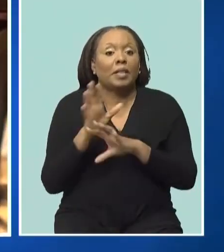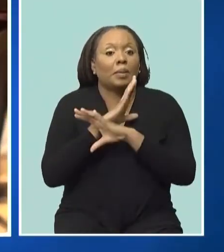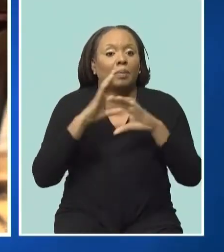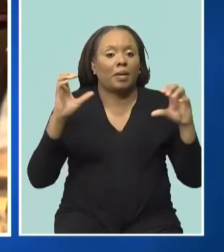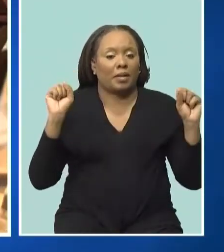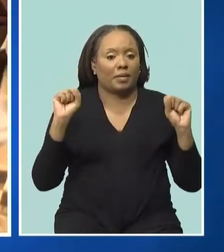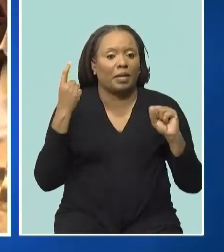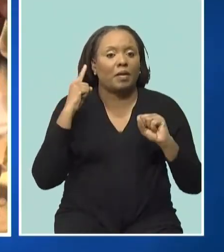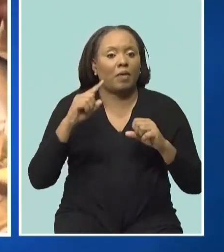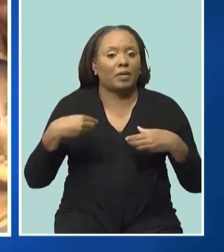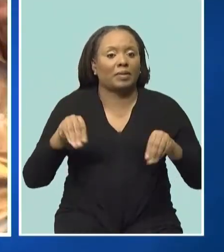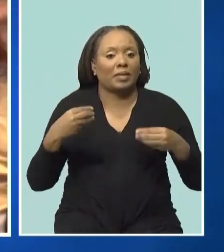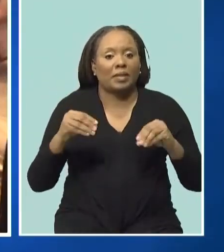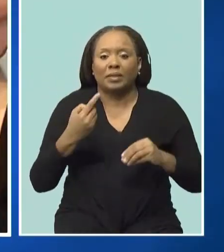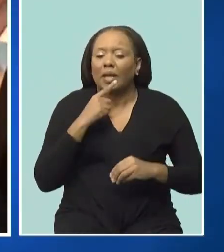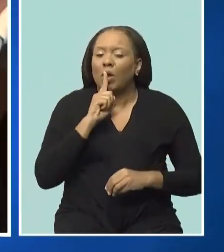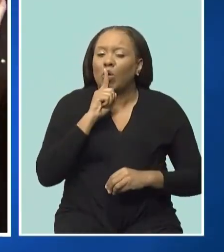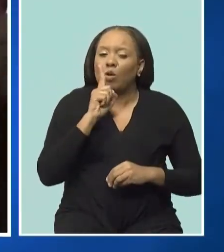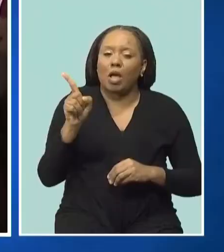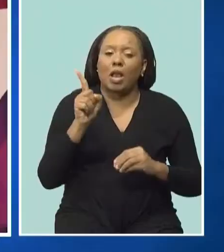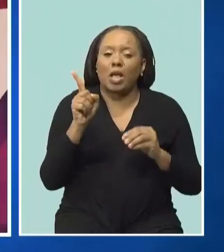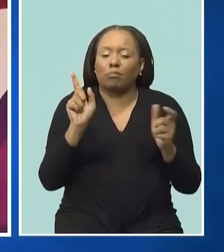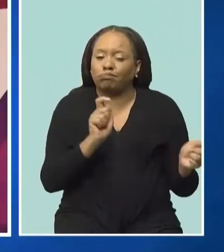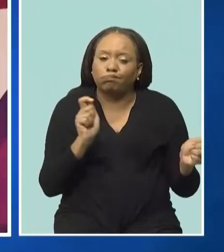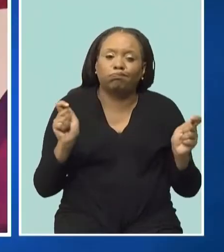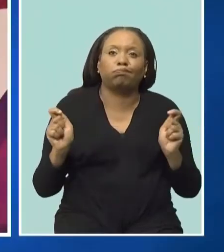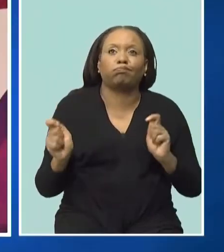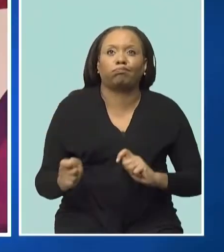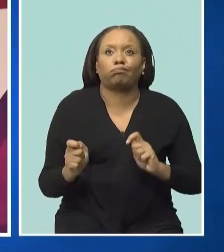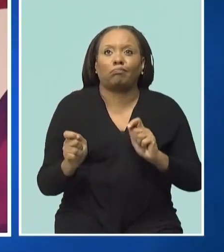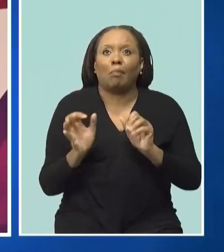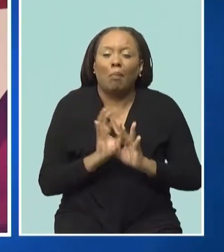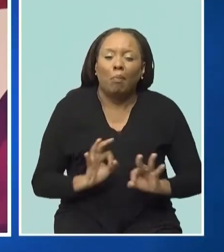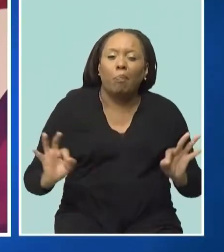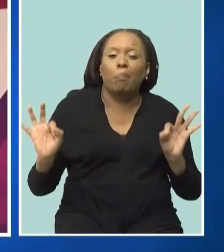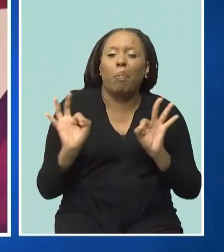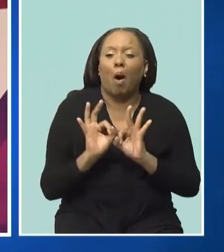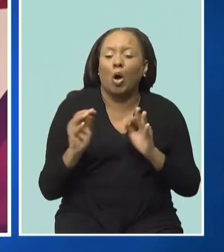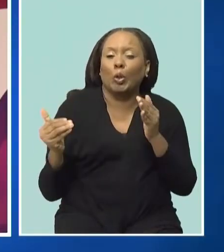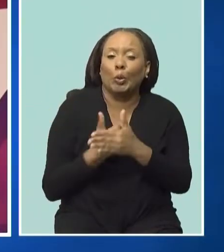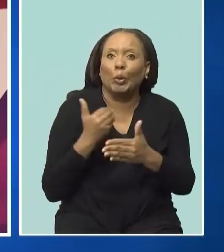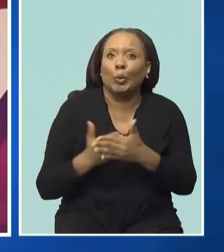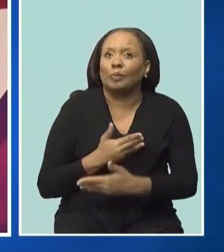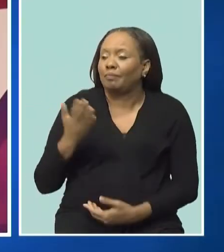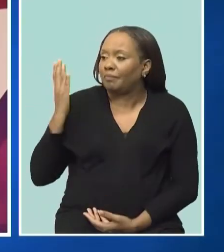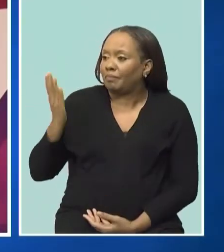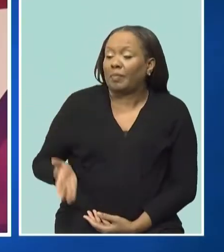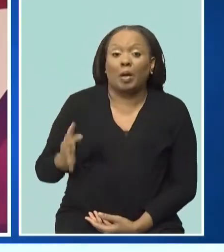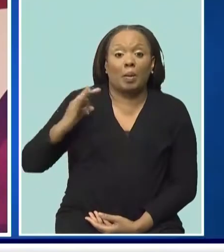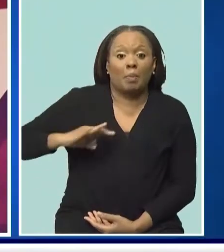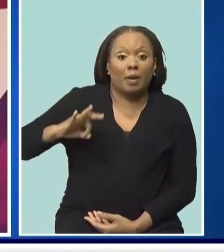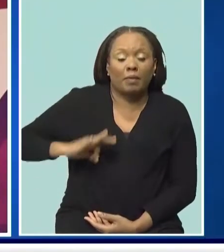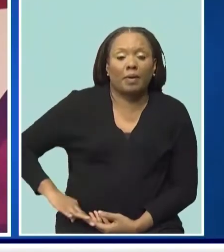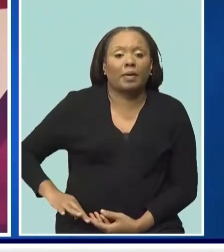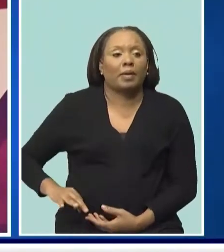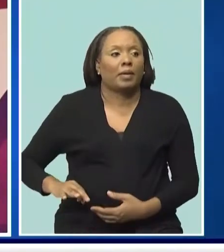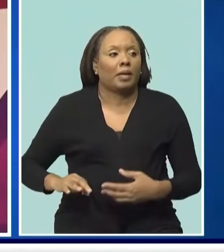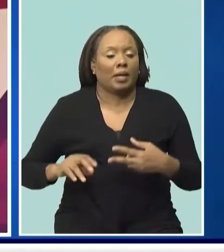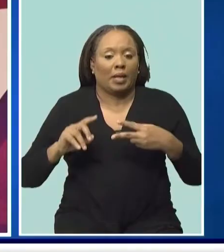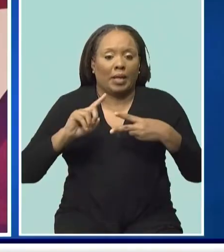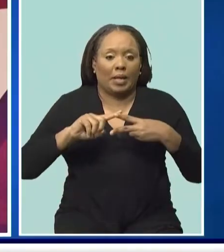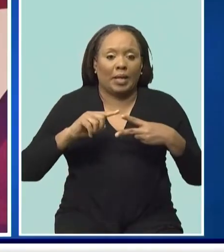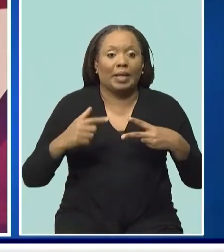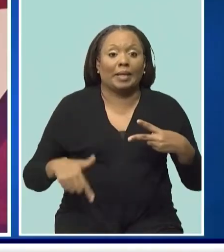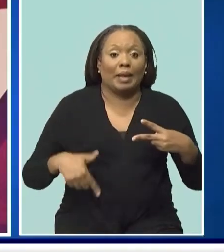for Barbados. It's really the benefit of combining both a life policy with a